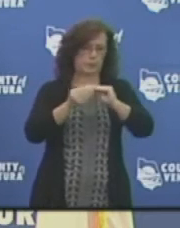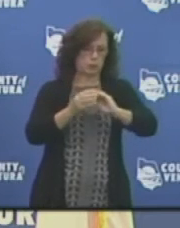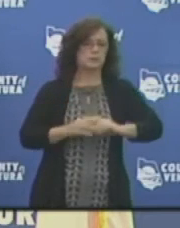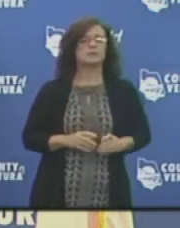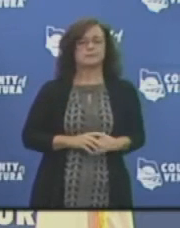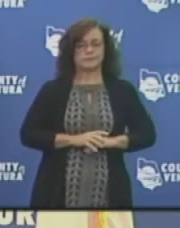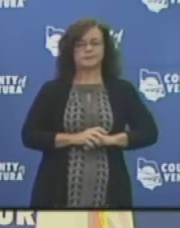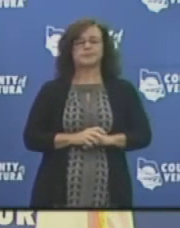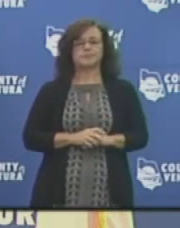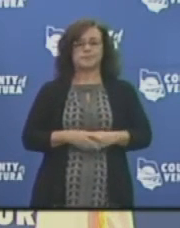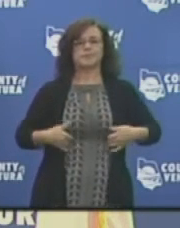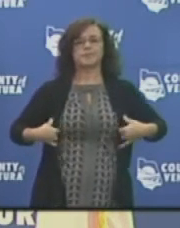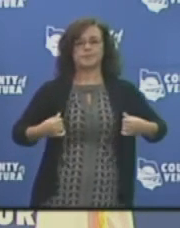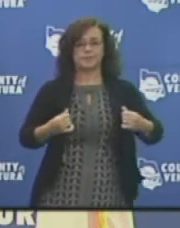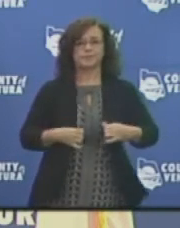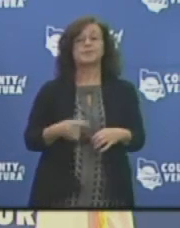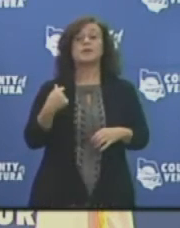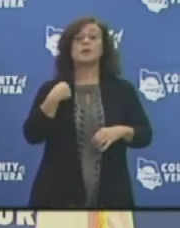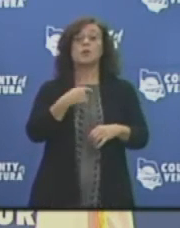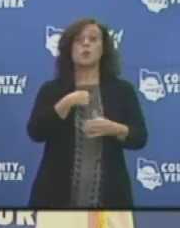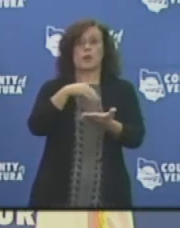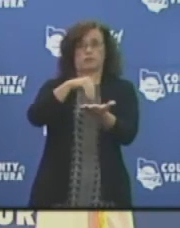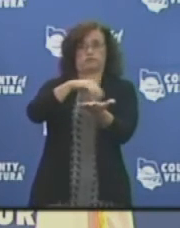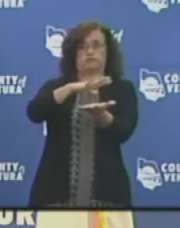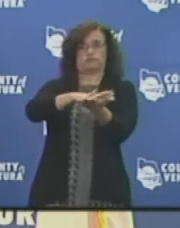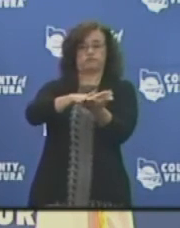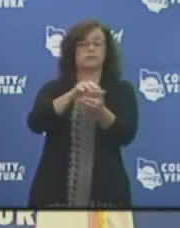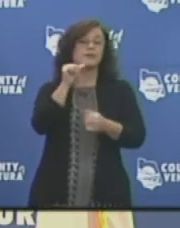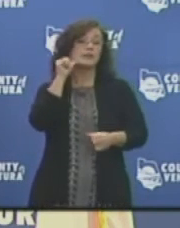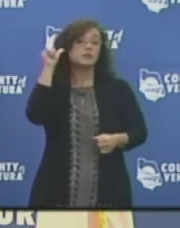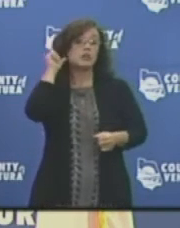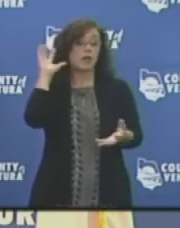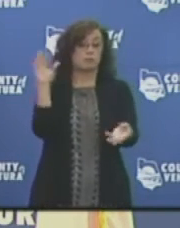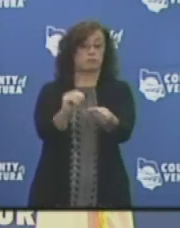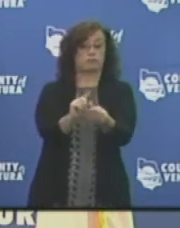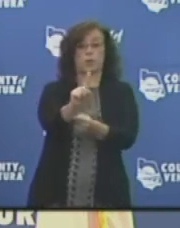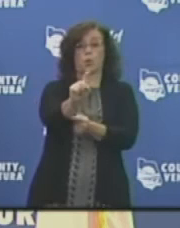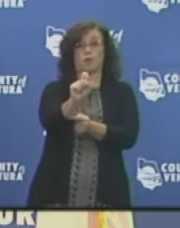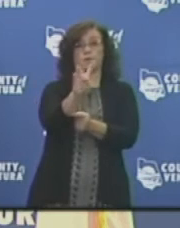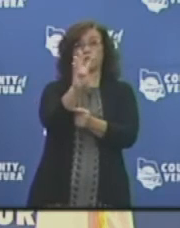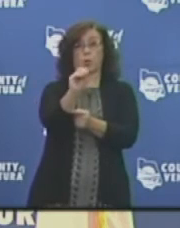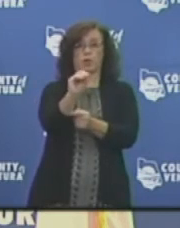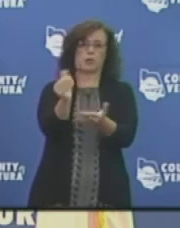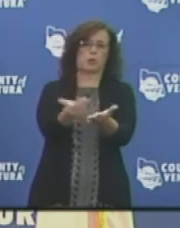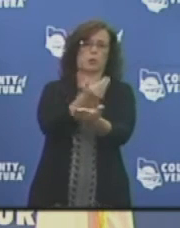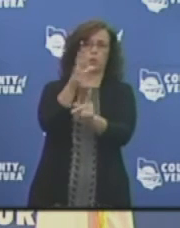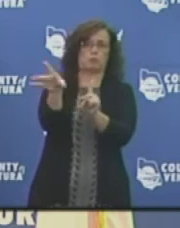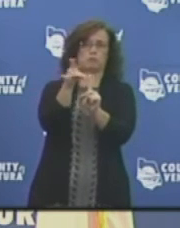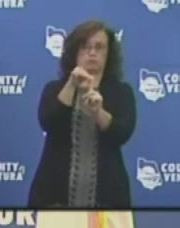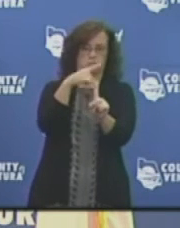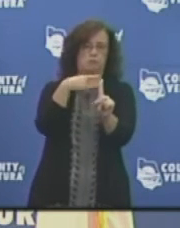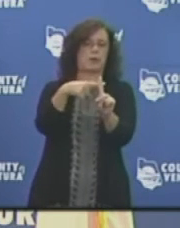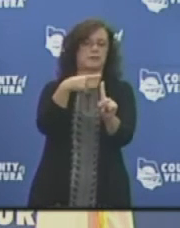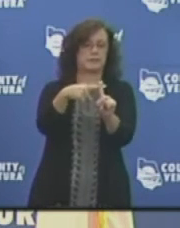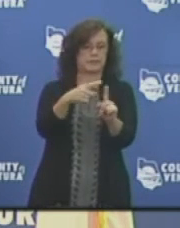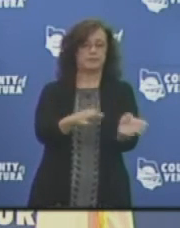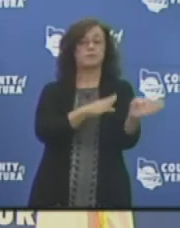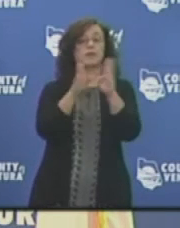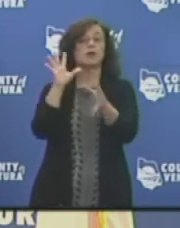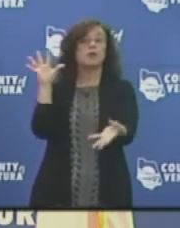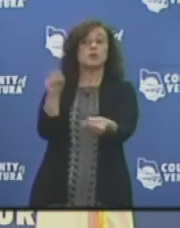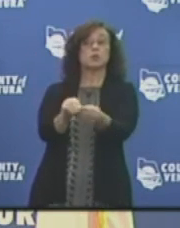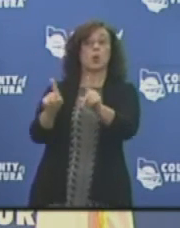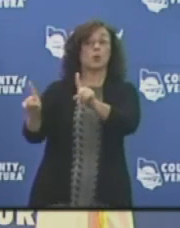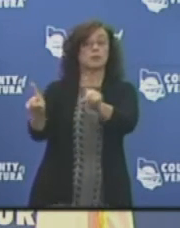We have reported from yesterday 140 new cases. The total tested were about